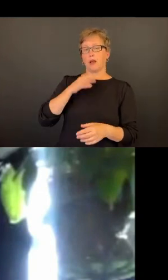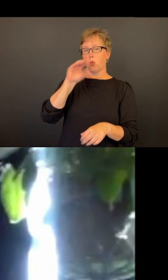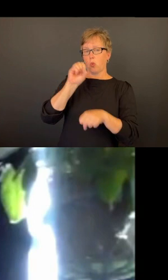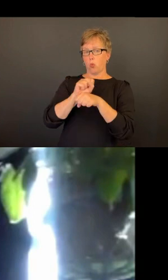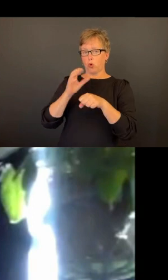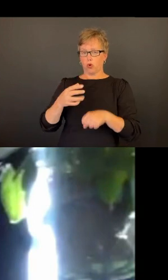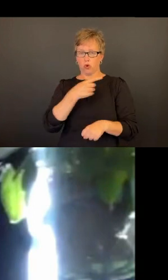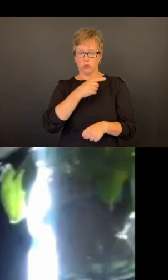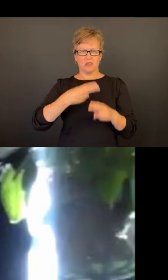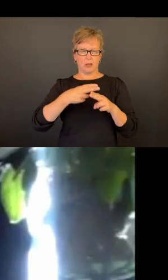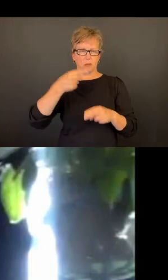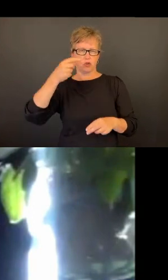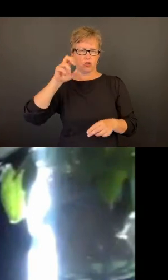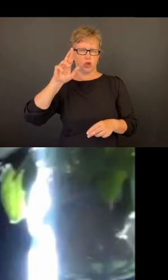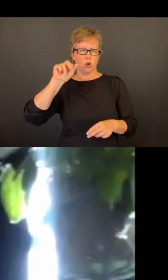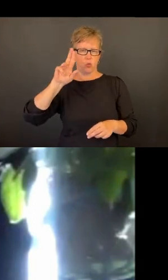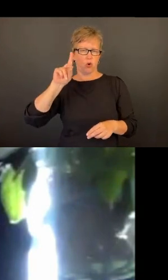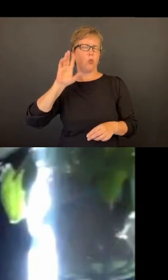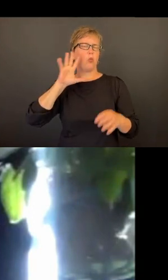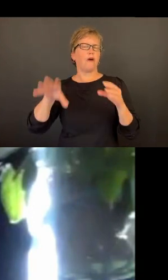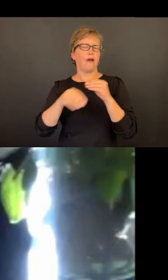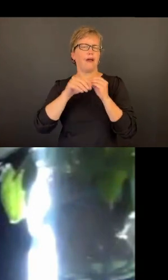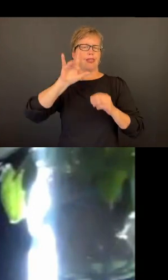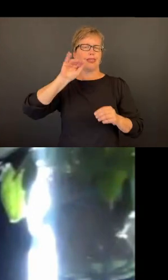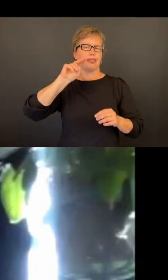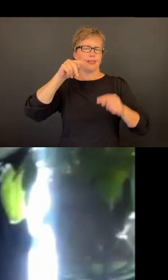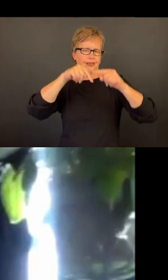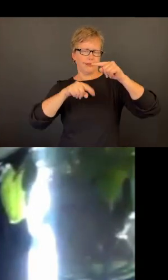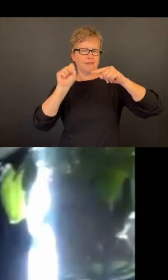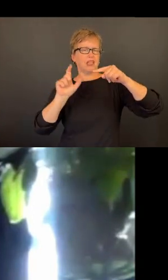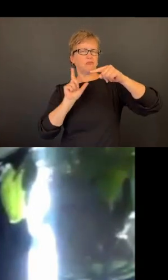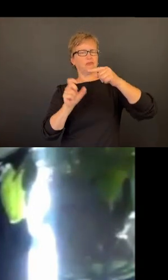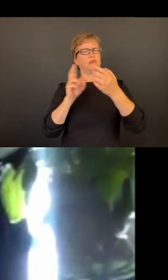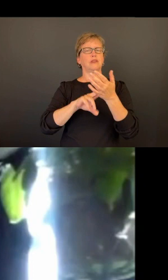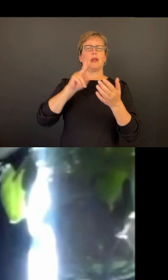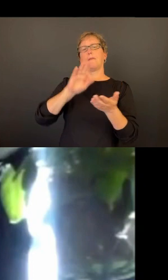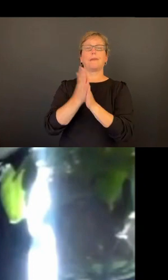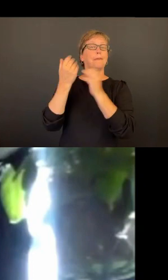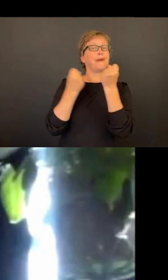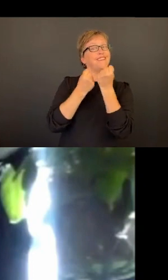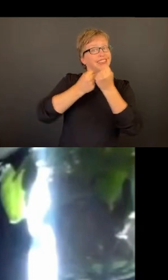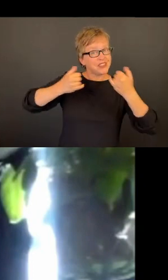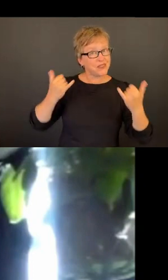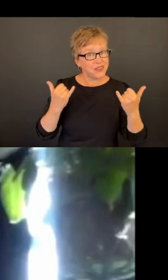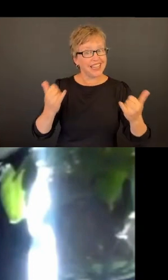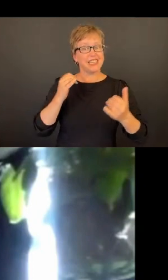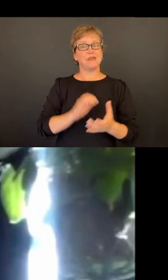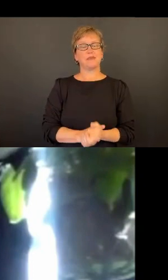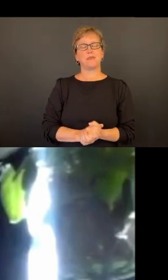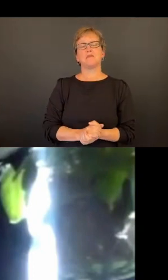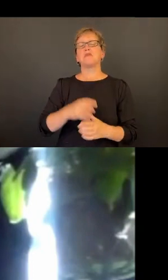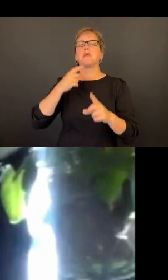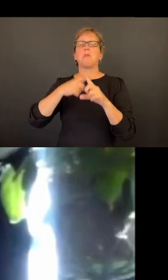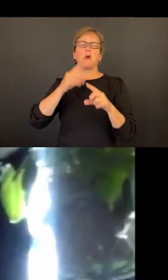Foundation. My colleague Gerard will be pasting the link to sign up in the chat. So before logging off, check